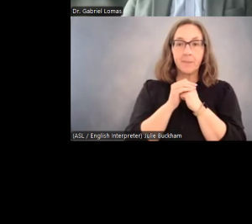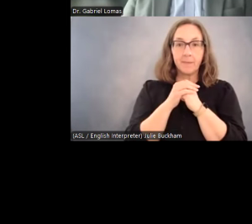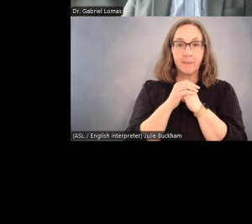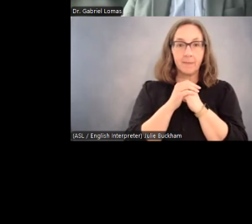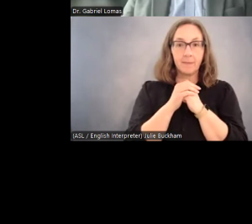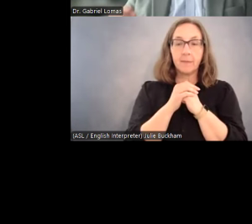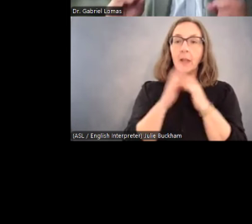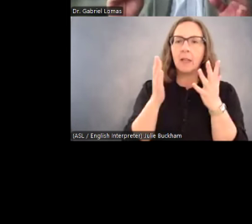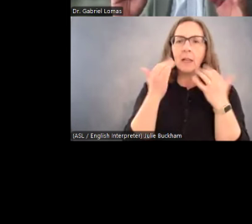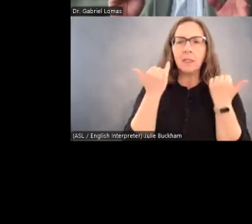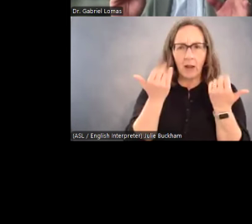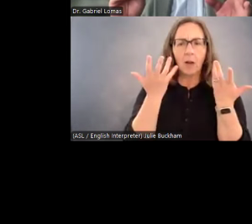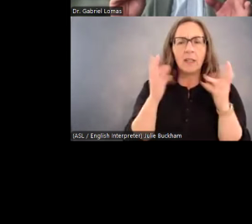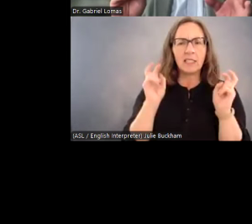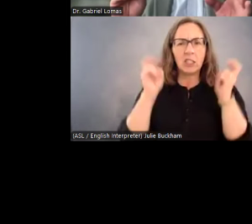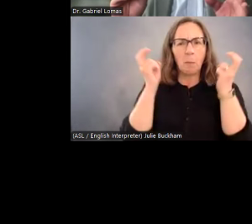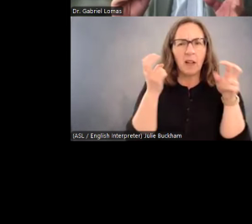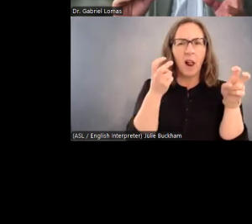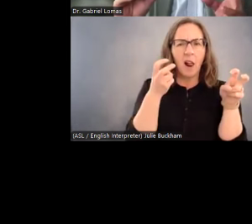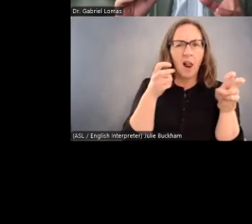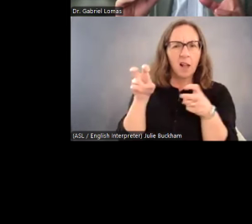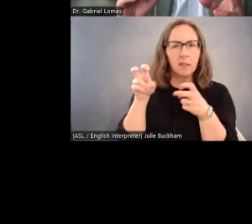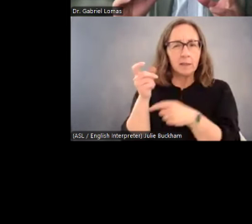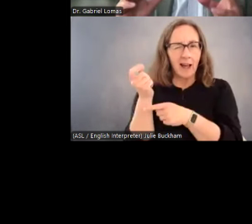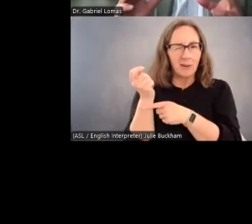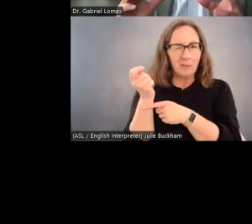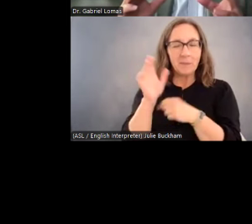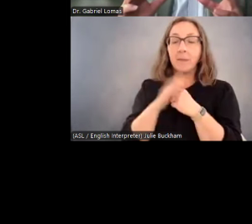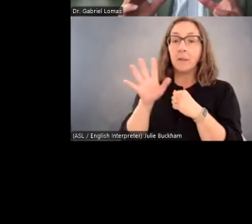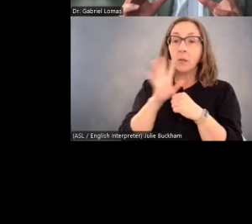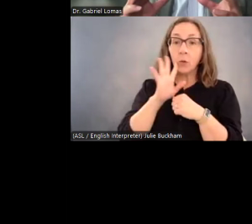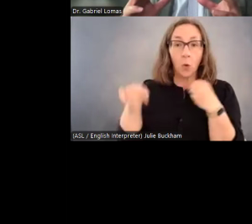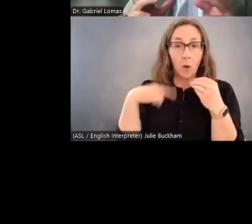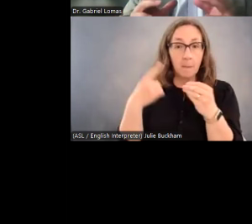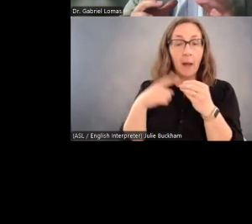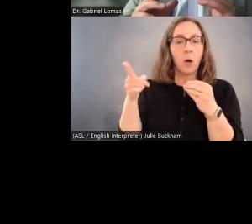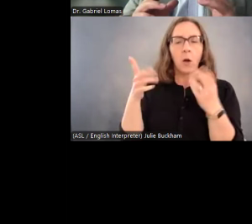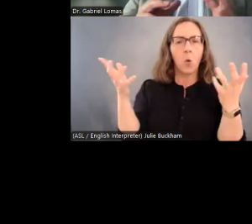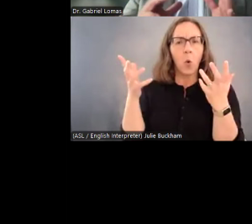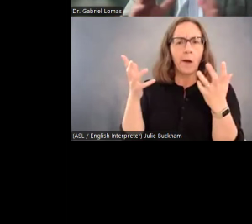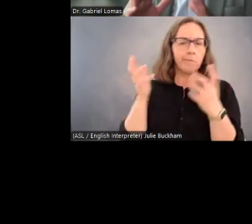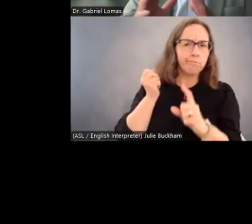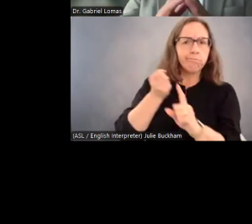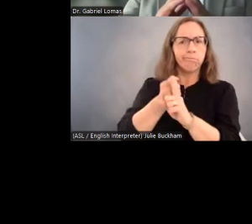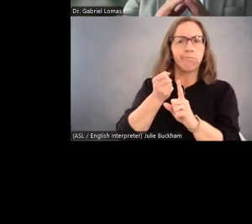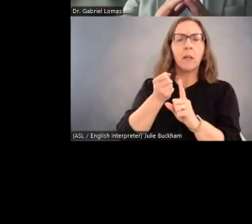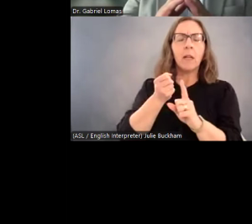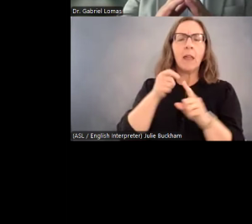All right, we're going to transition topics a little bit. I'm going to talk about some of the things that contribute to school to